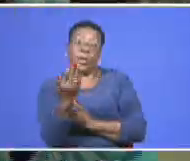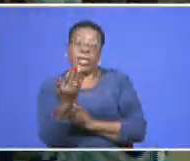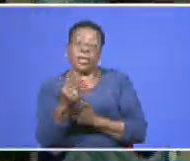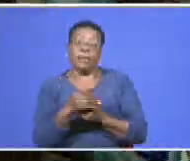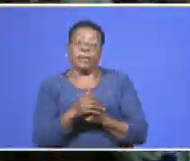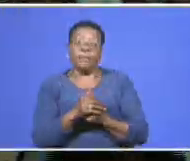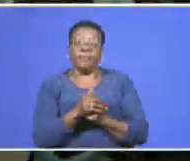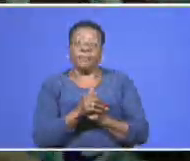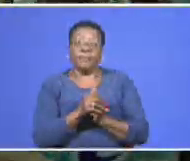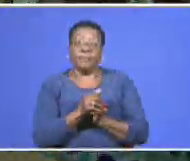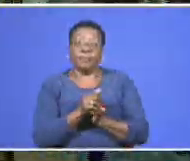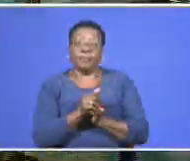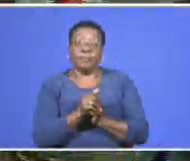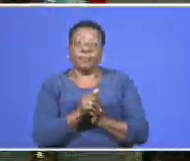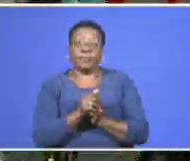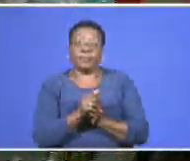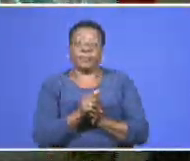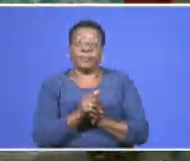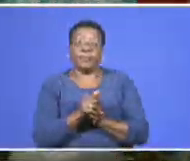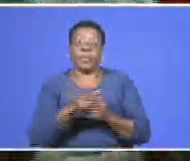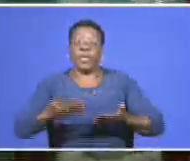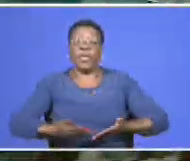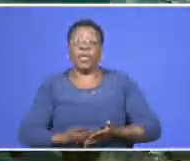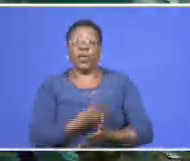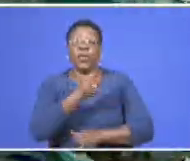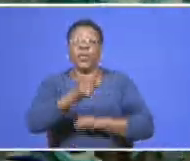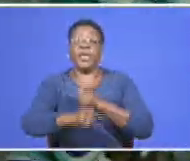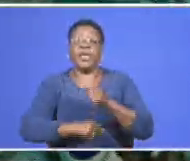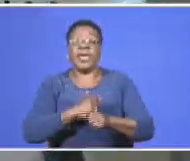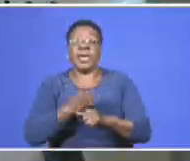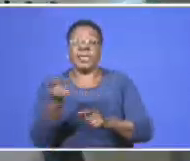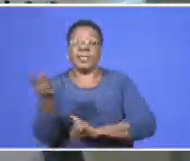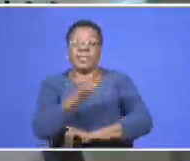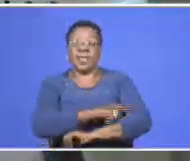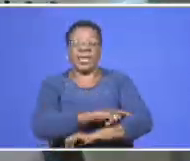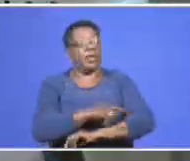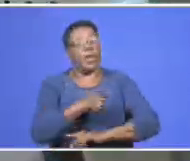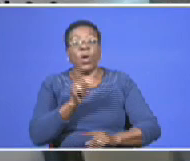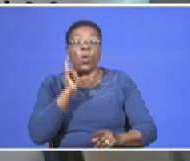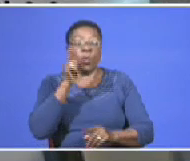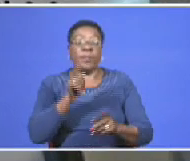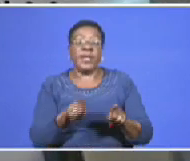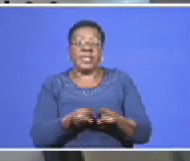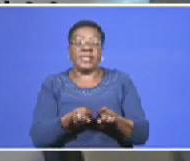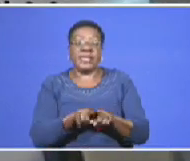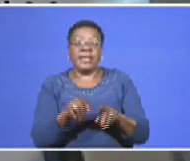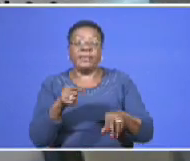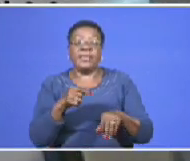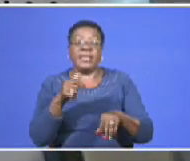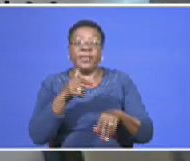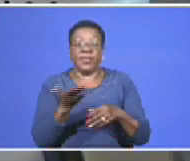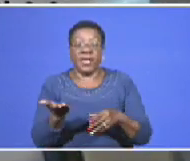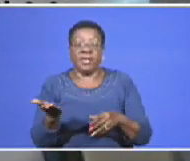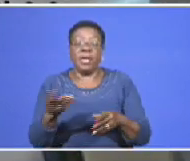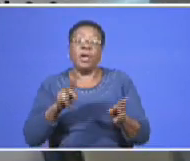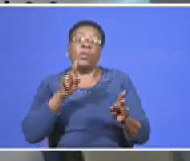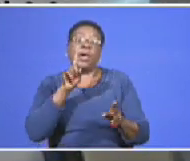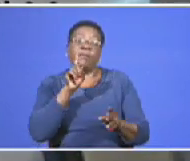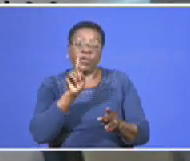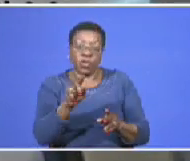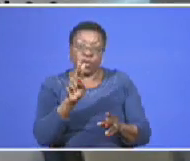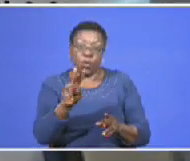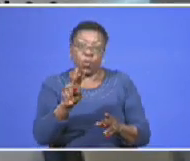and results. New Year's Day, basically the same thing. We have a 2 o'clock start time,